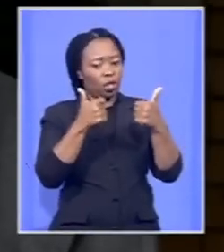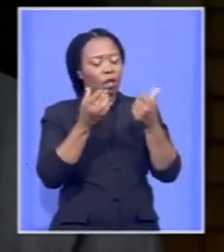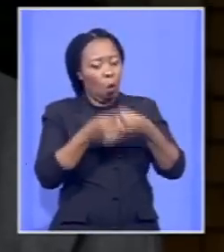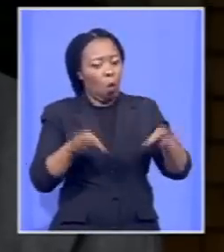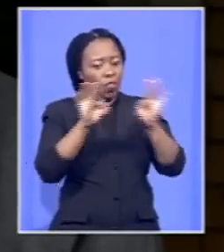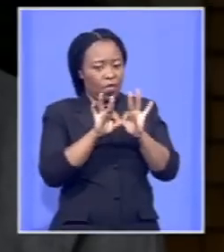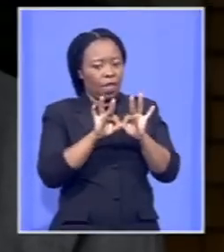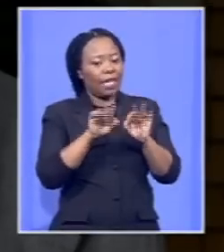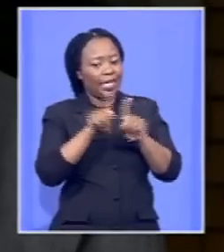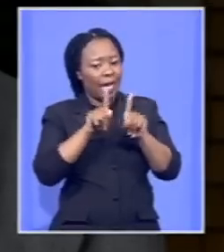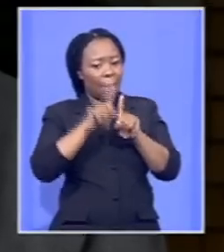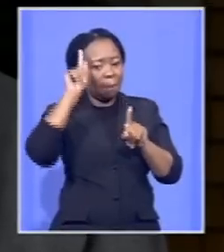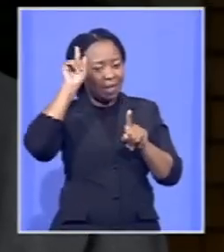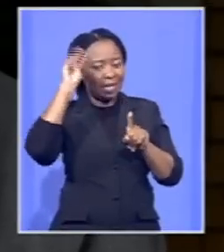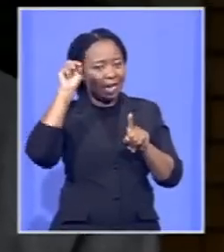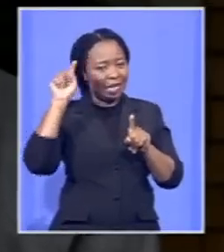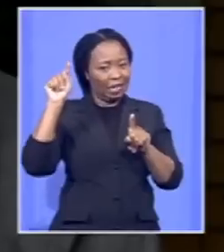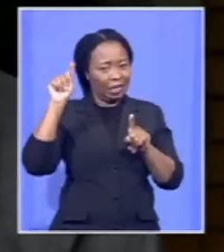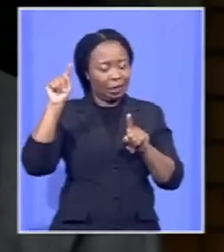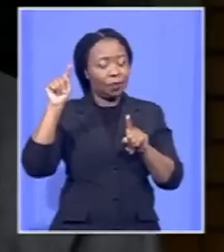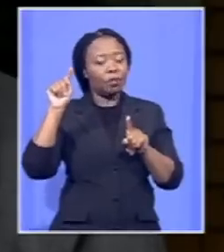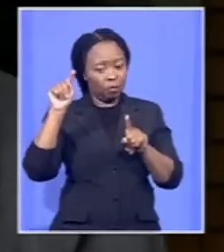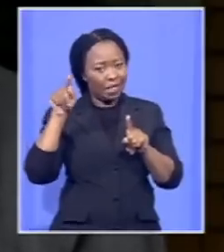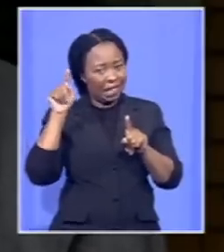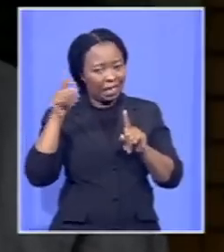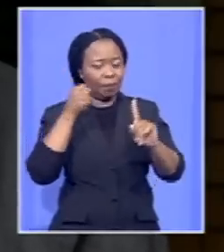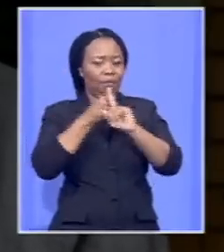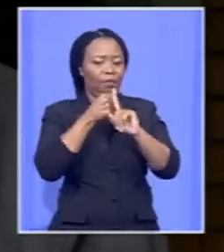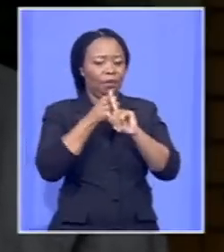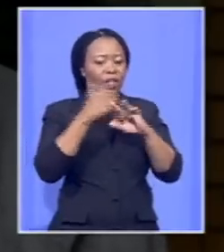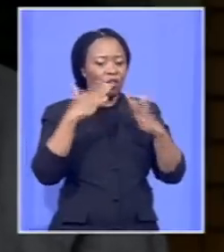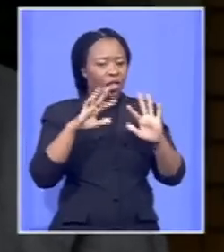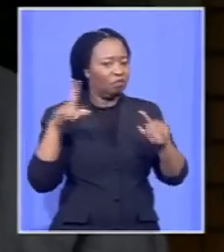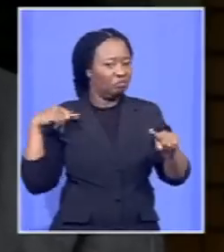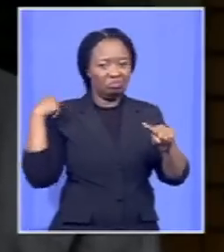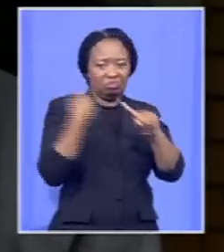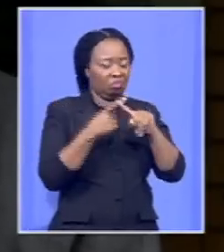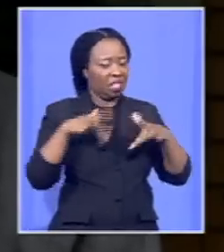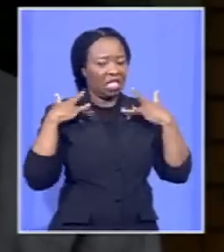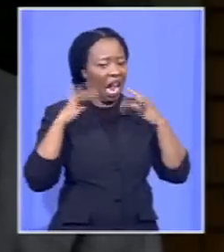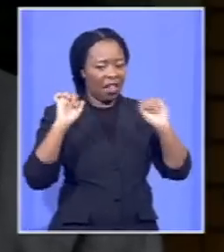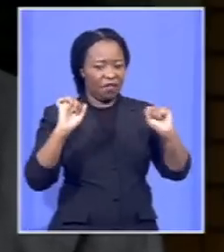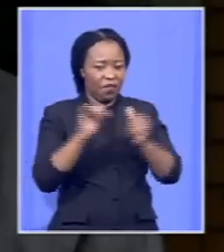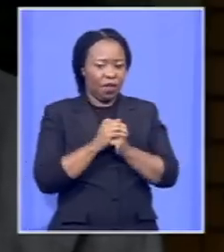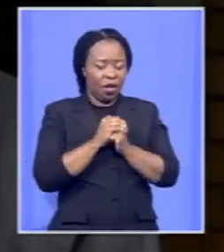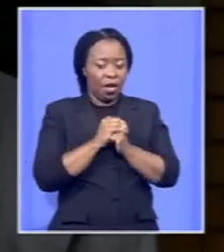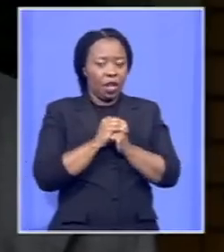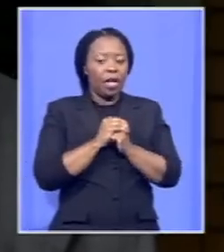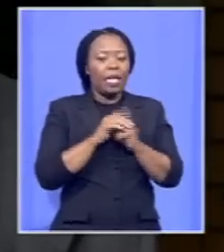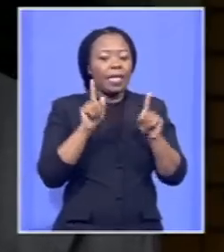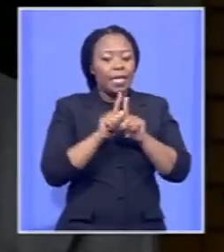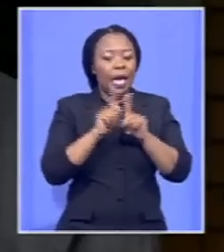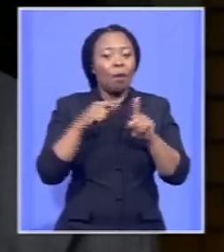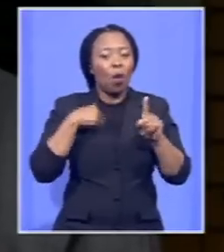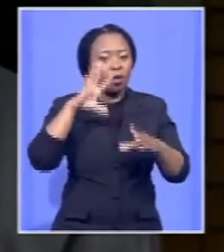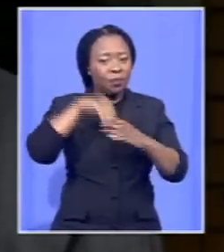Mandela himself, you know, drove for his entire life. And now leaving his legacy means